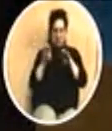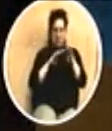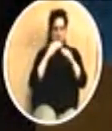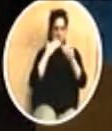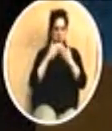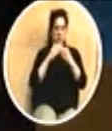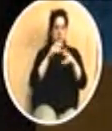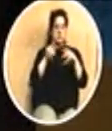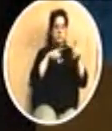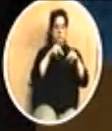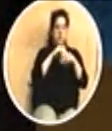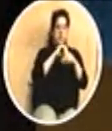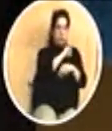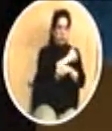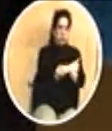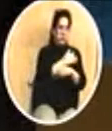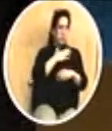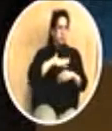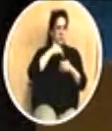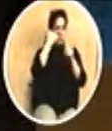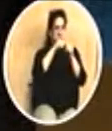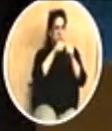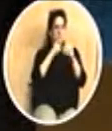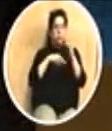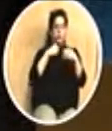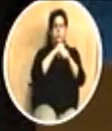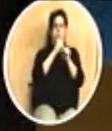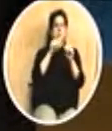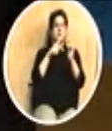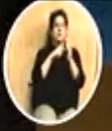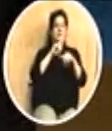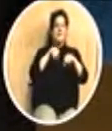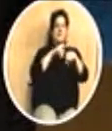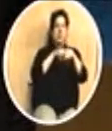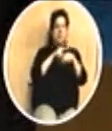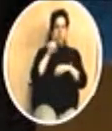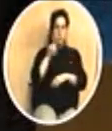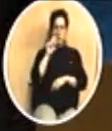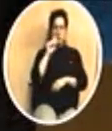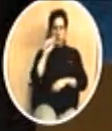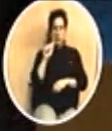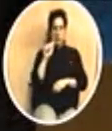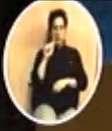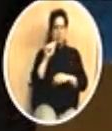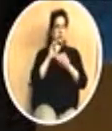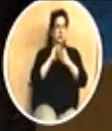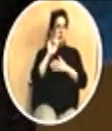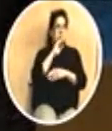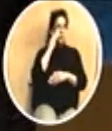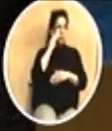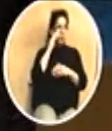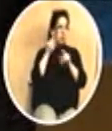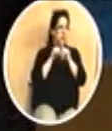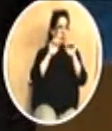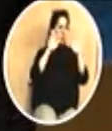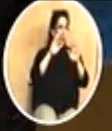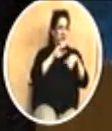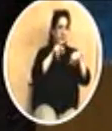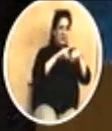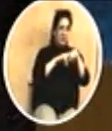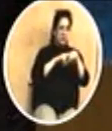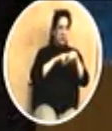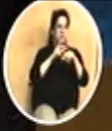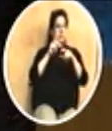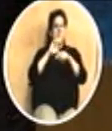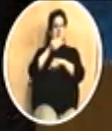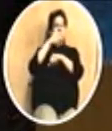people in authority, please remember that what makes this nation, the United States of America, that you might have noticed is a great nation, it is